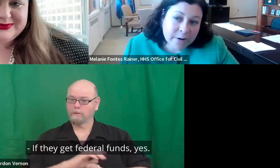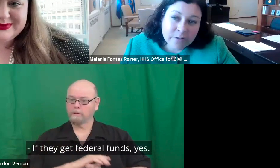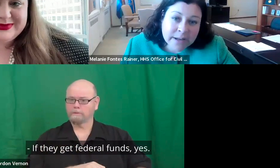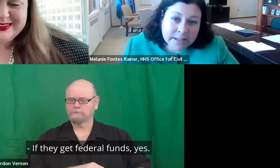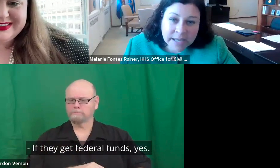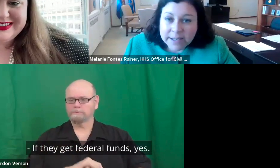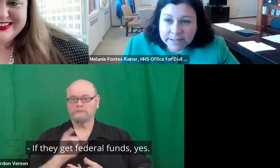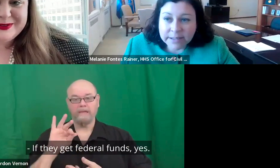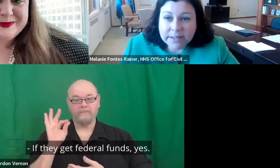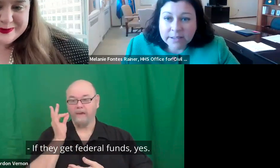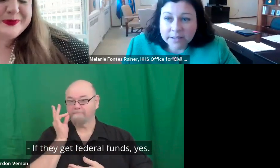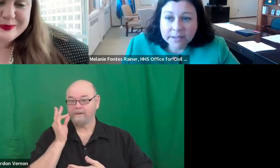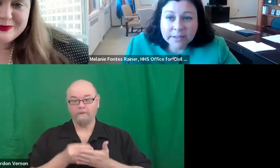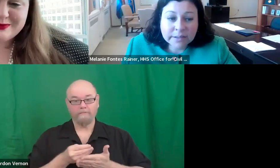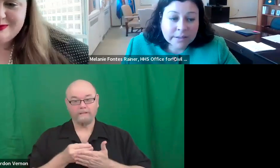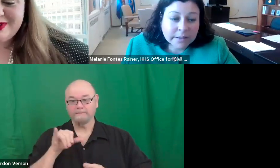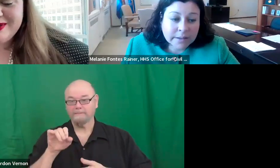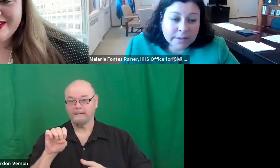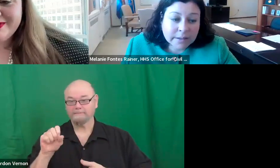If they get federal funds, yes.